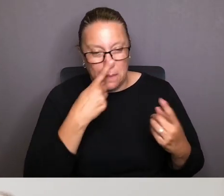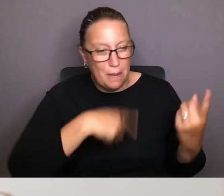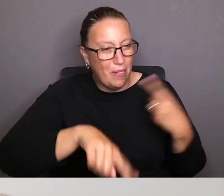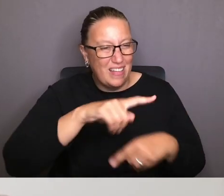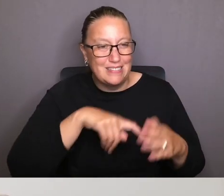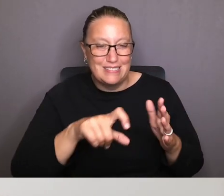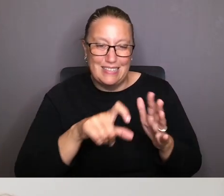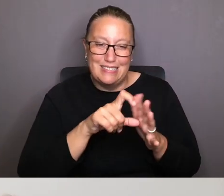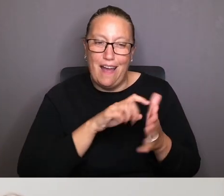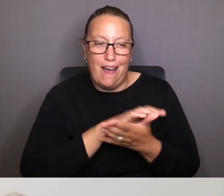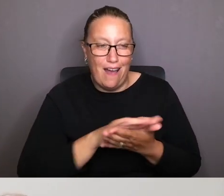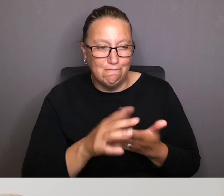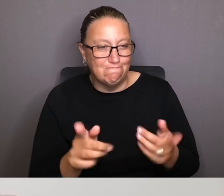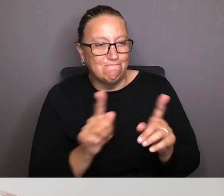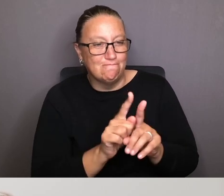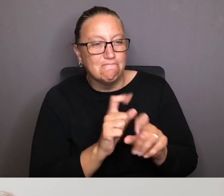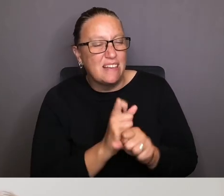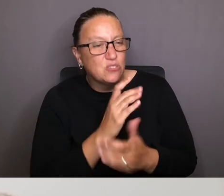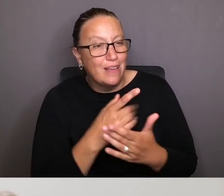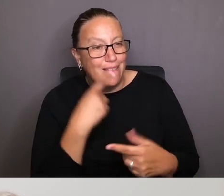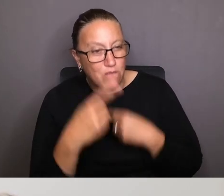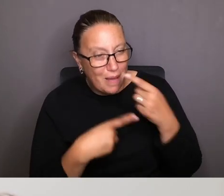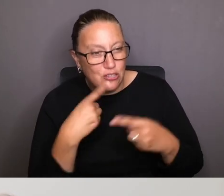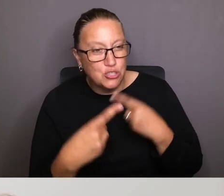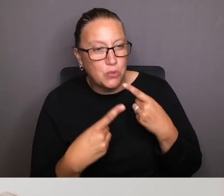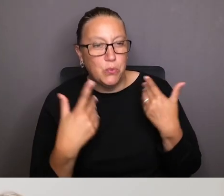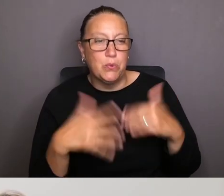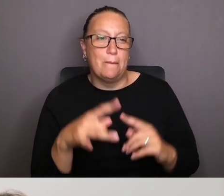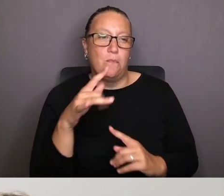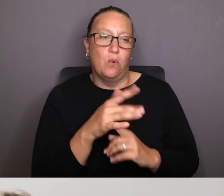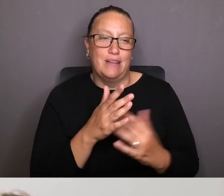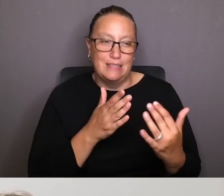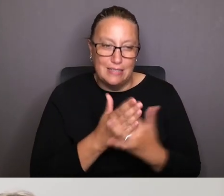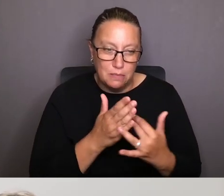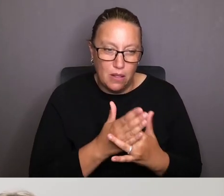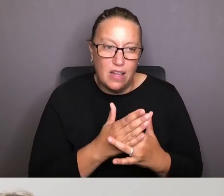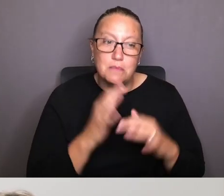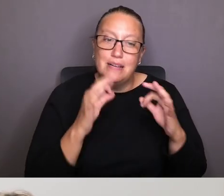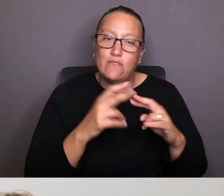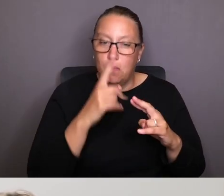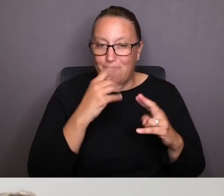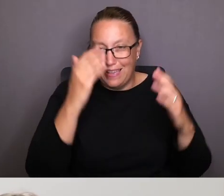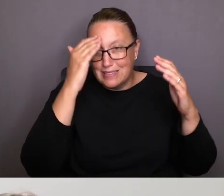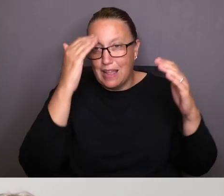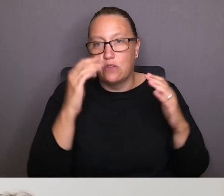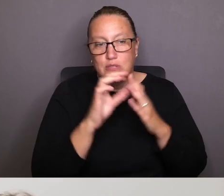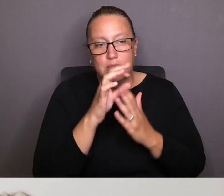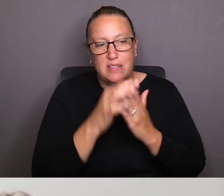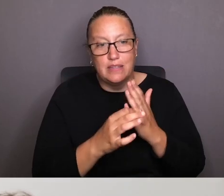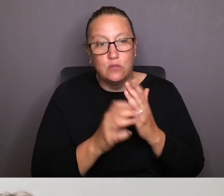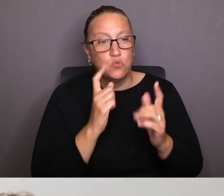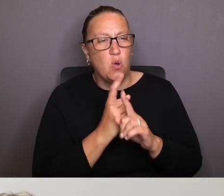had the absolute pleasure of working with some peers from CDAH on. And that project is about